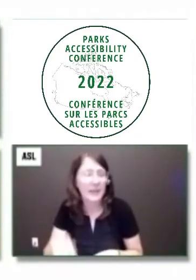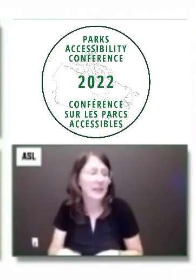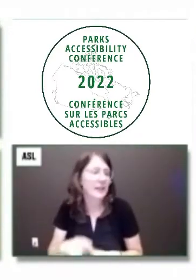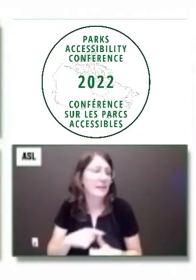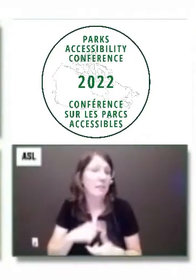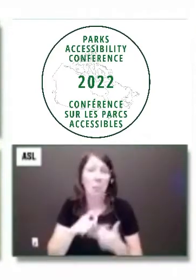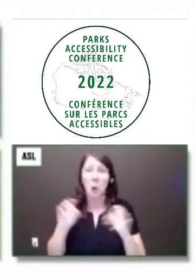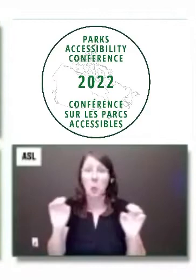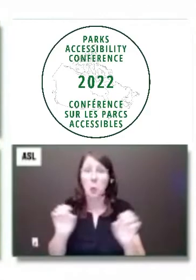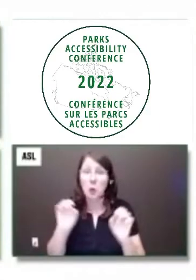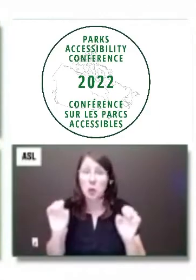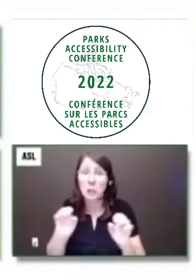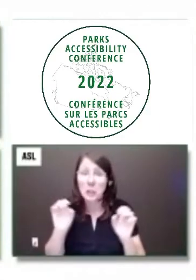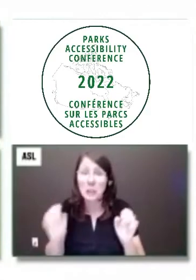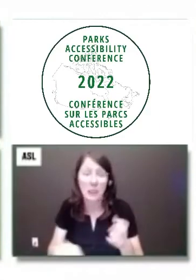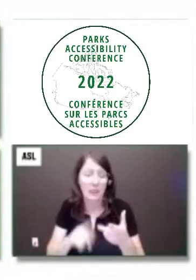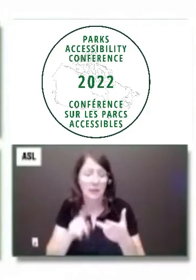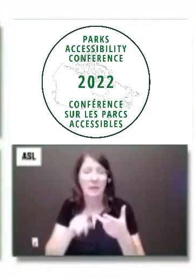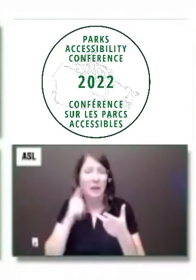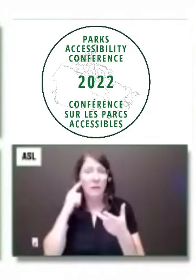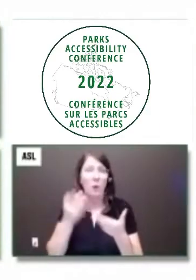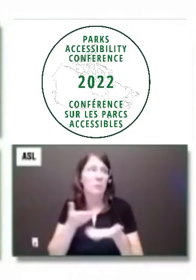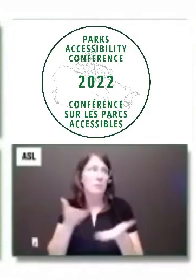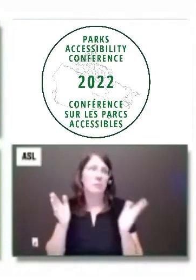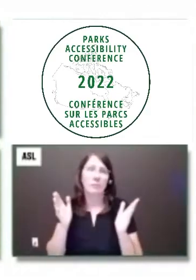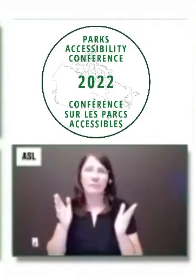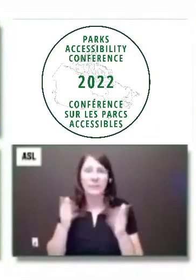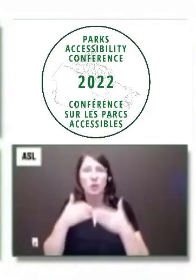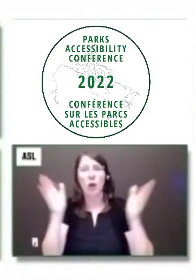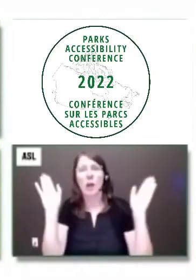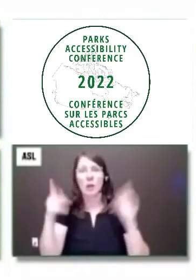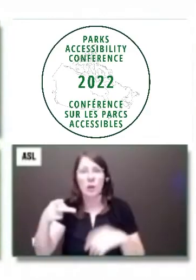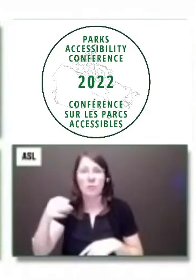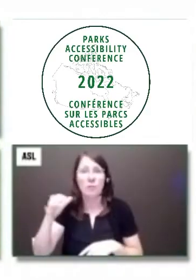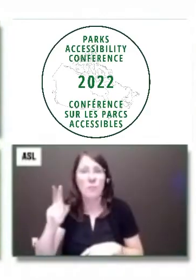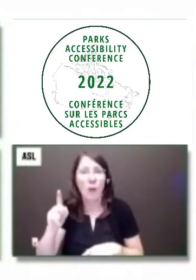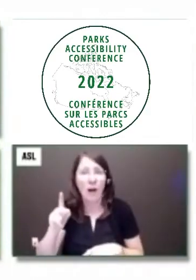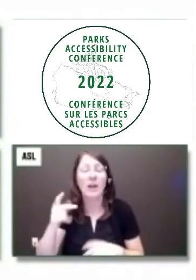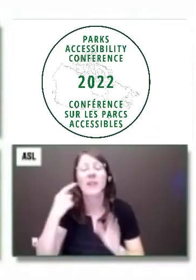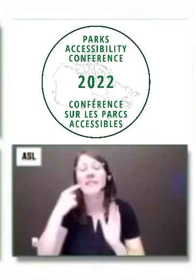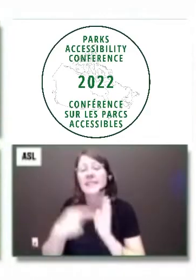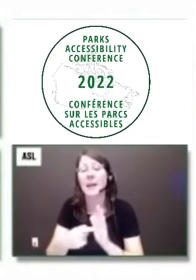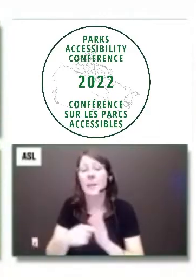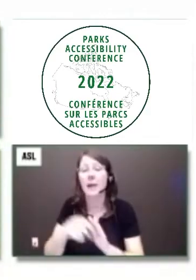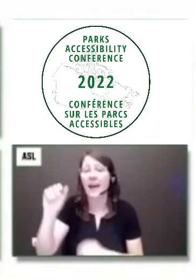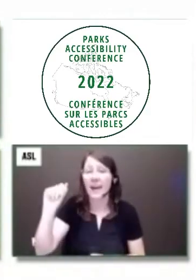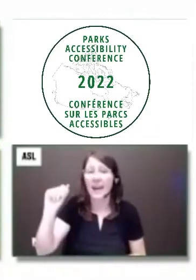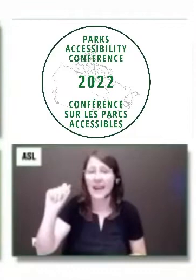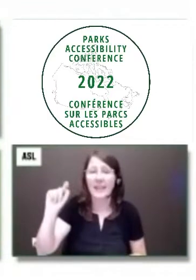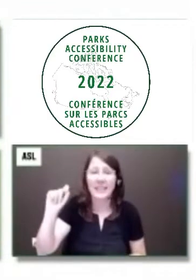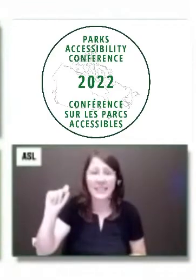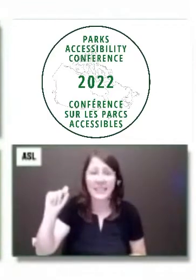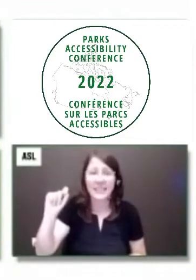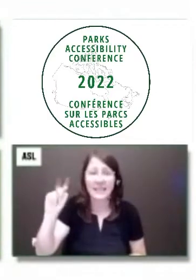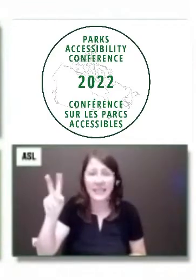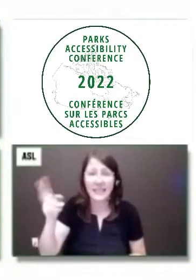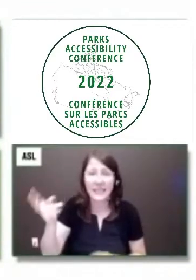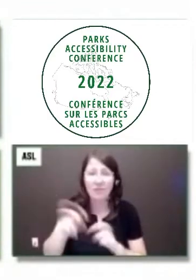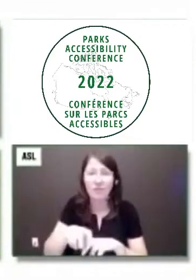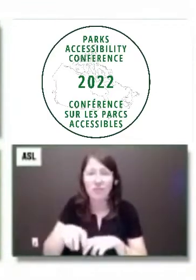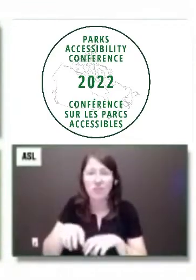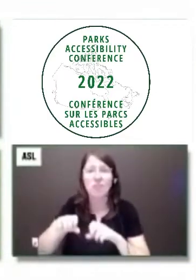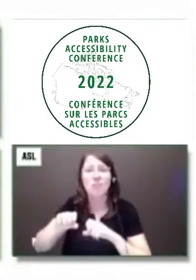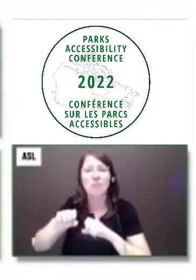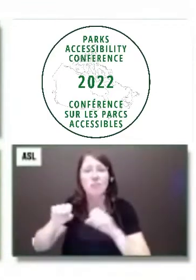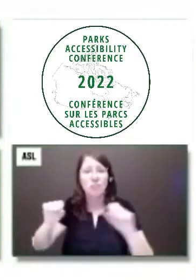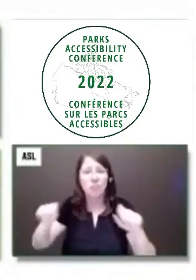well as for the parks. There's all-terrain vehicles that can be used across, each park,